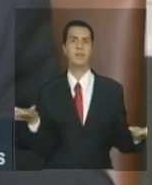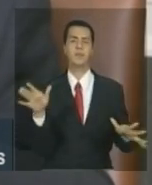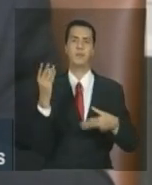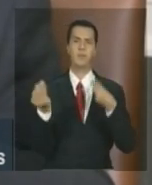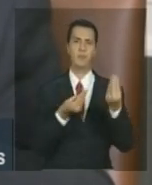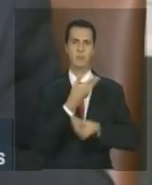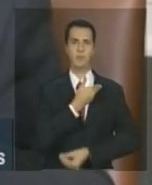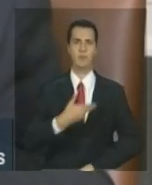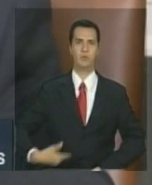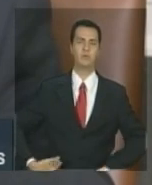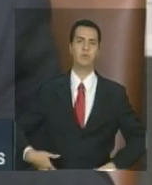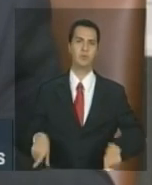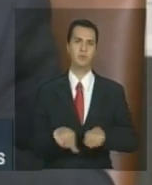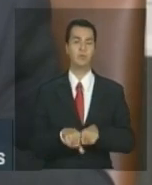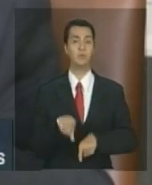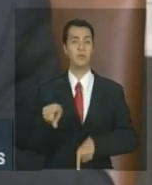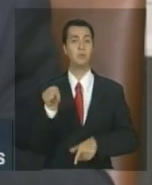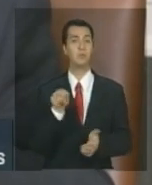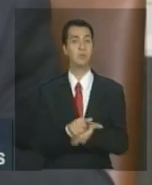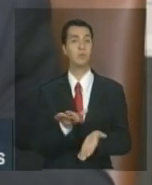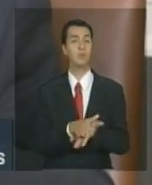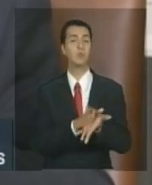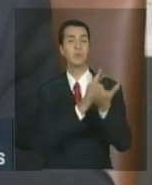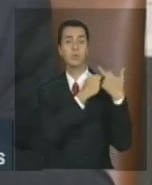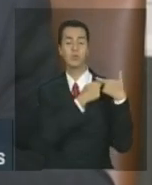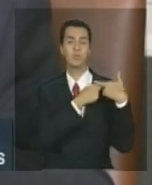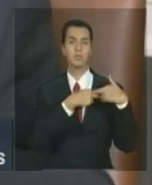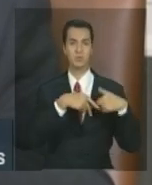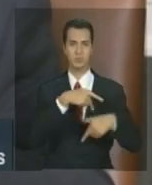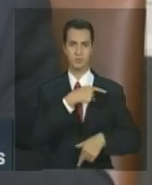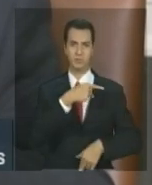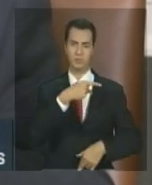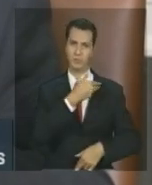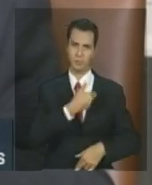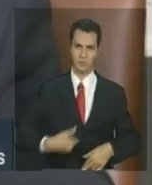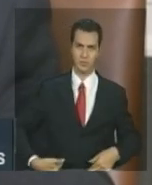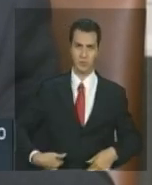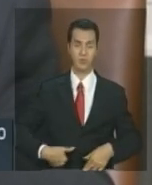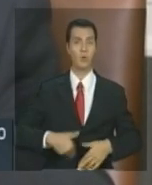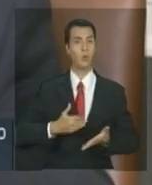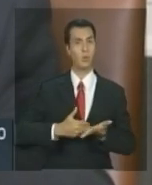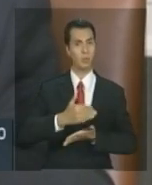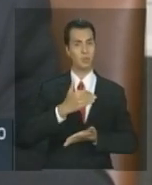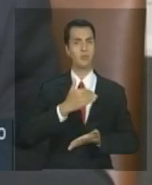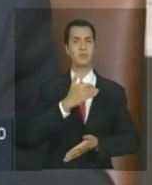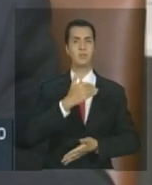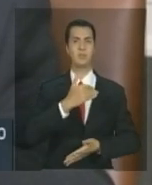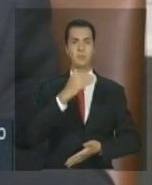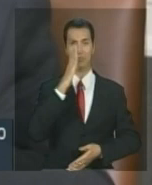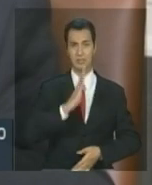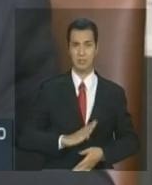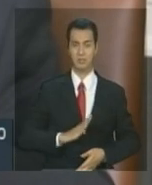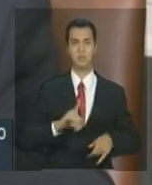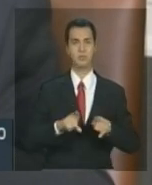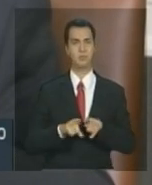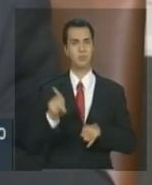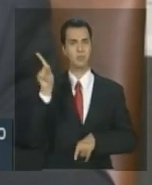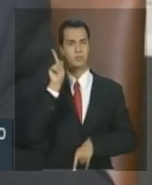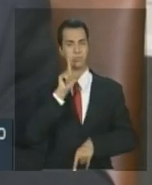de governantes. E, inicialmente, essa parceria foi lançada pelos Estados Unidos e pelo Brasil. E agora há